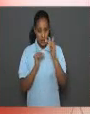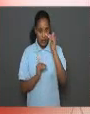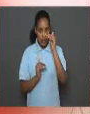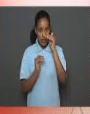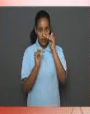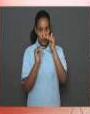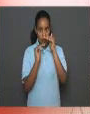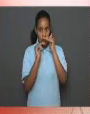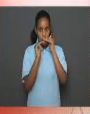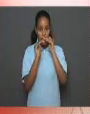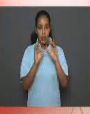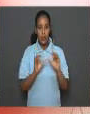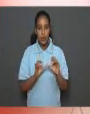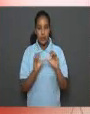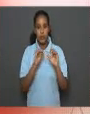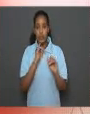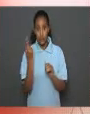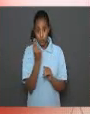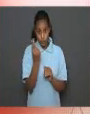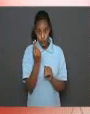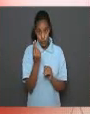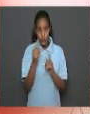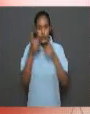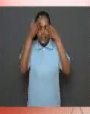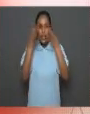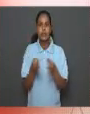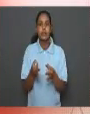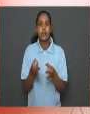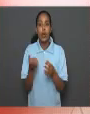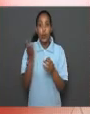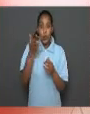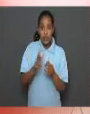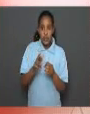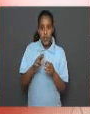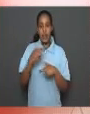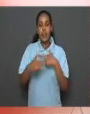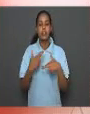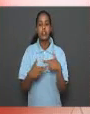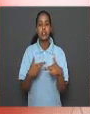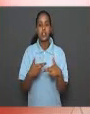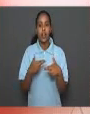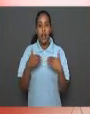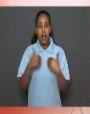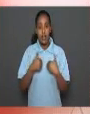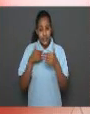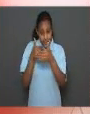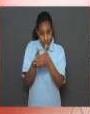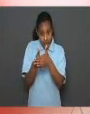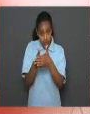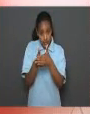Equilibrium constant is used to determine whether a reaction has